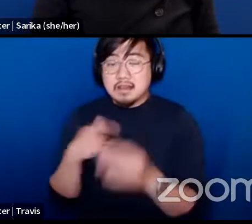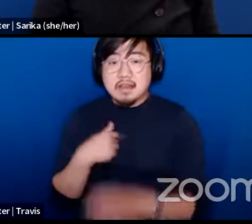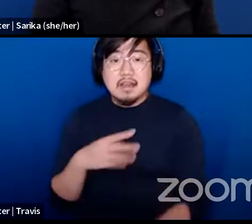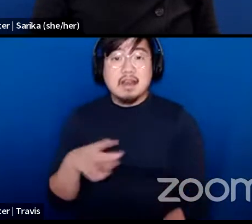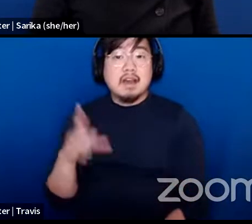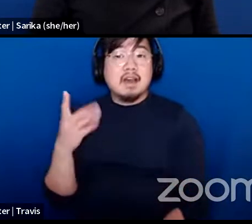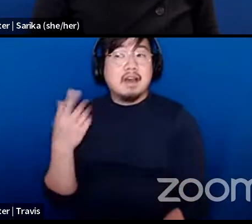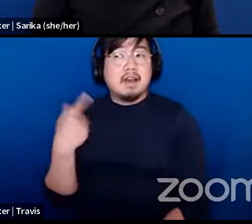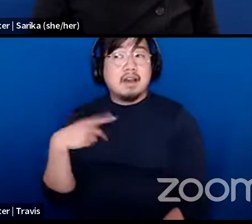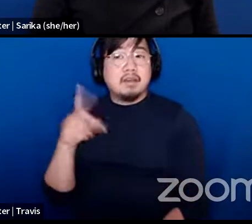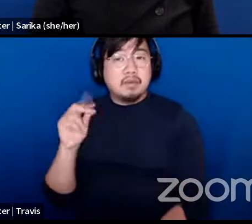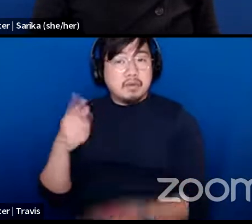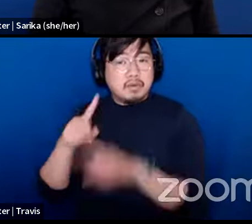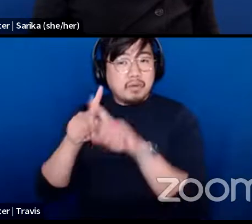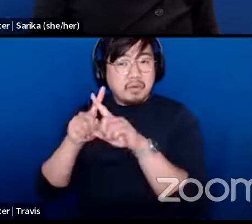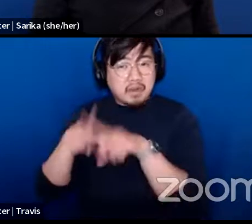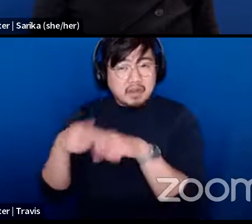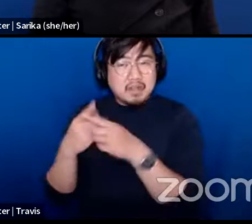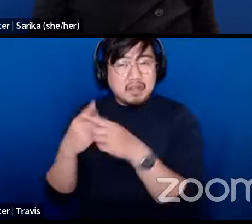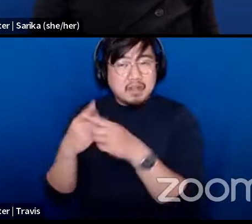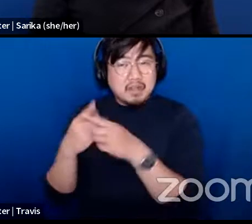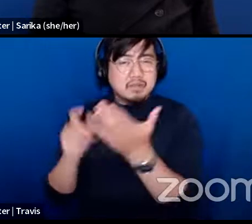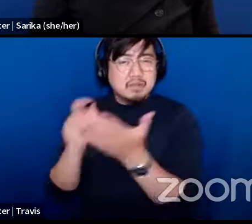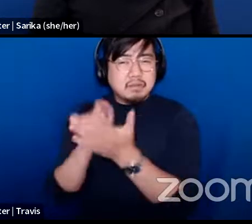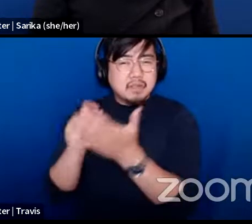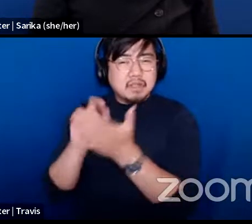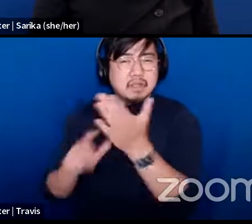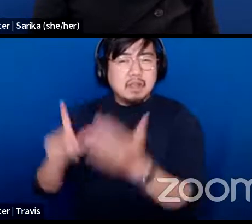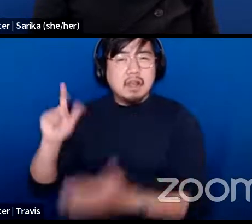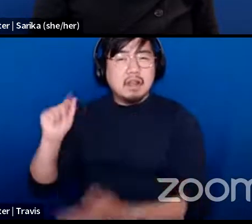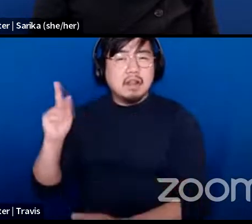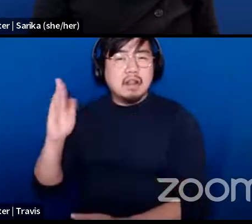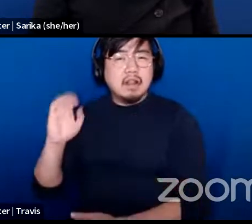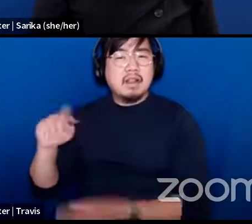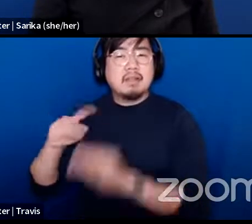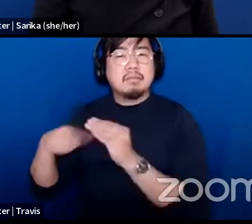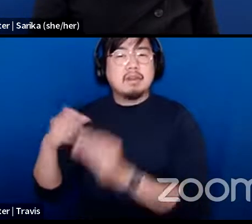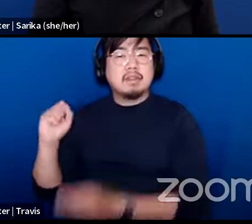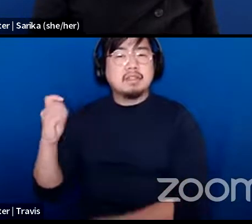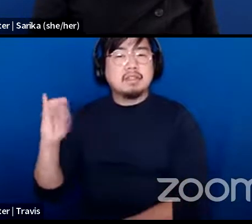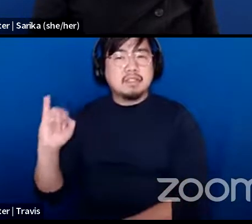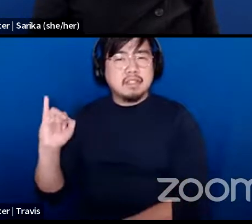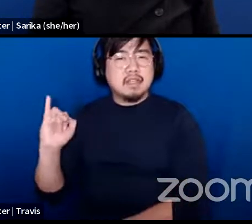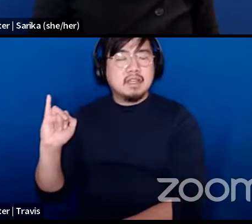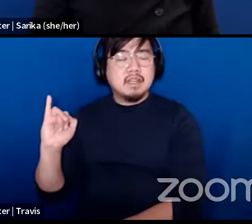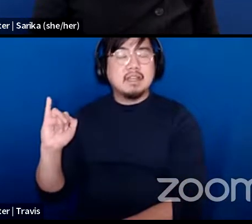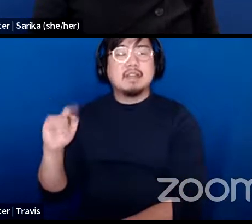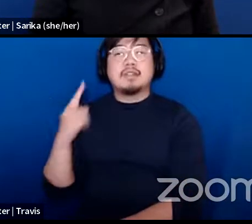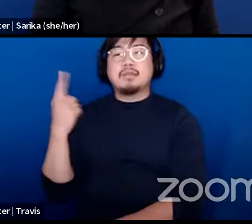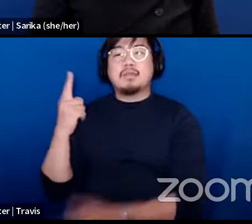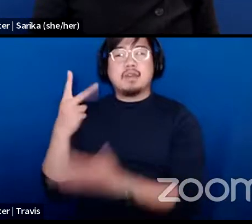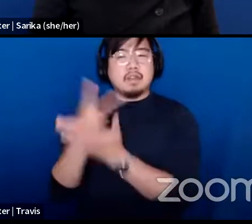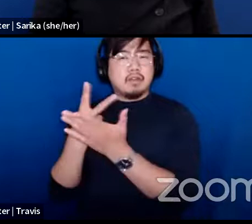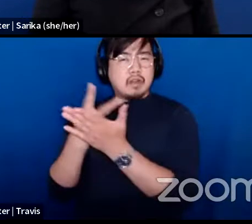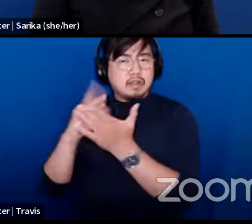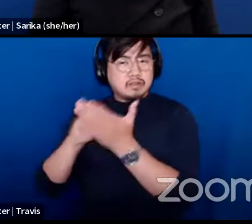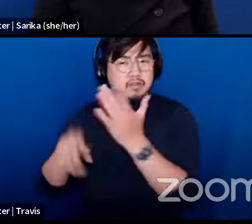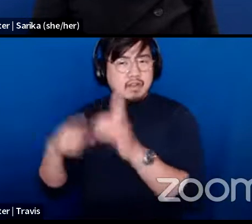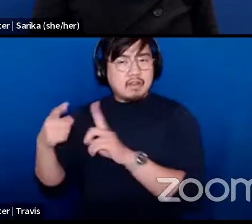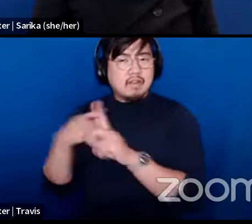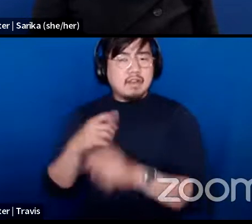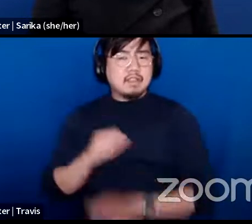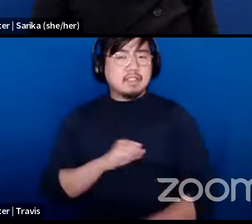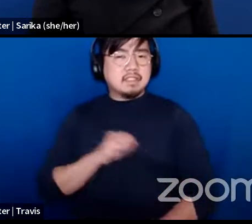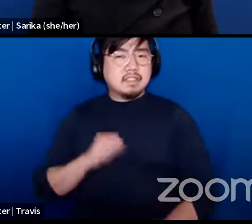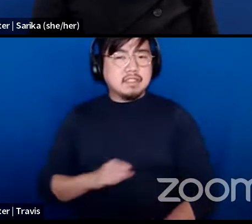some literature about SGI communities. And there's a graduate student out at Stanford in